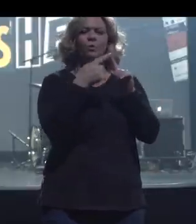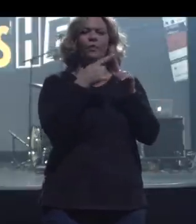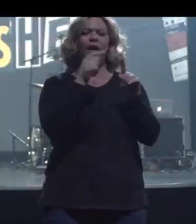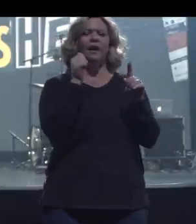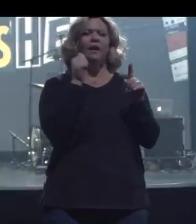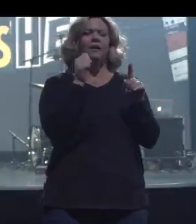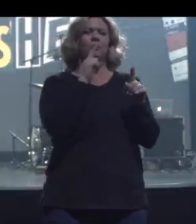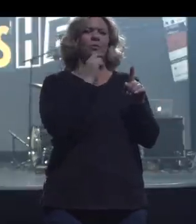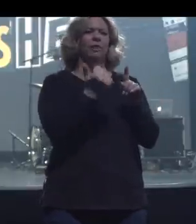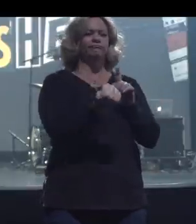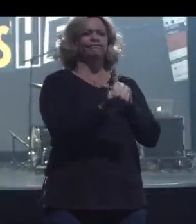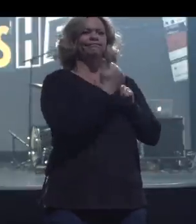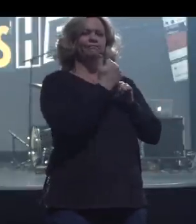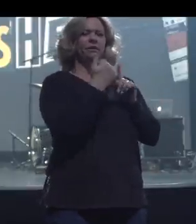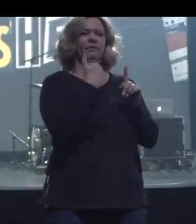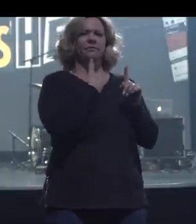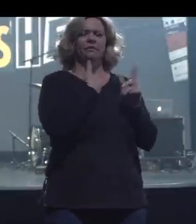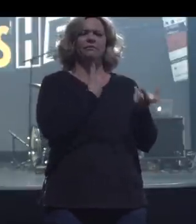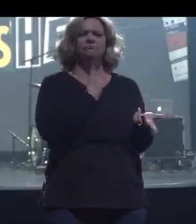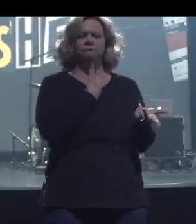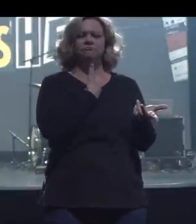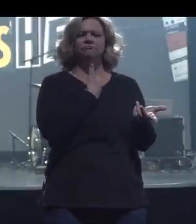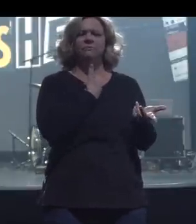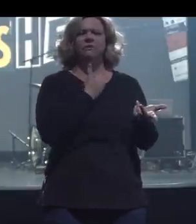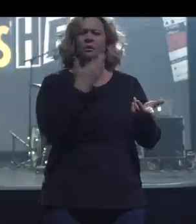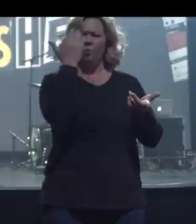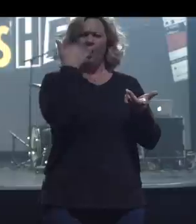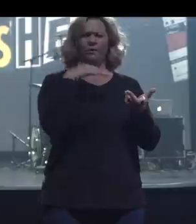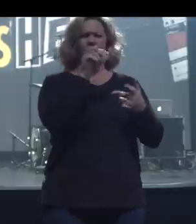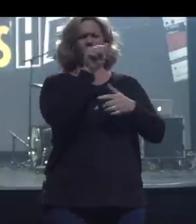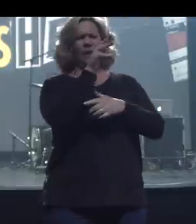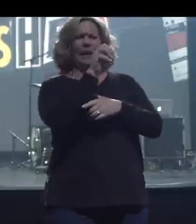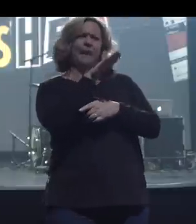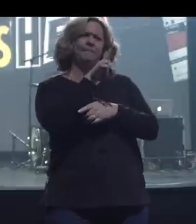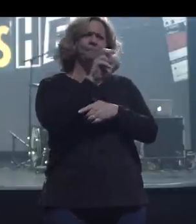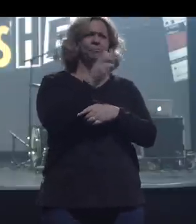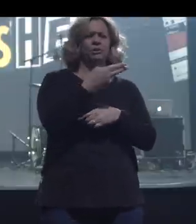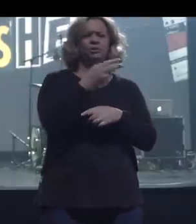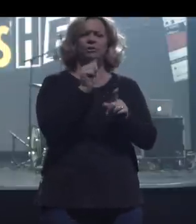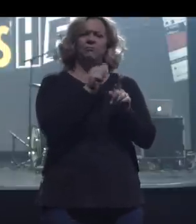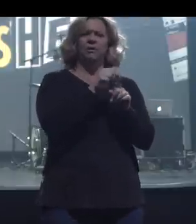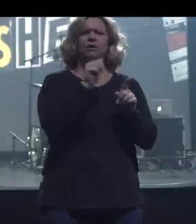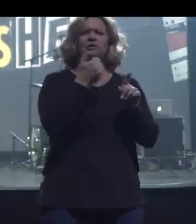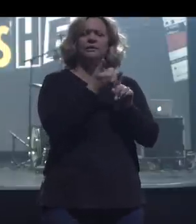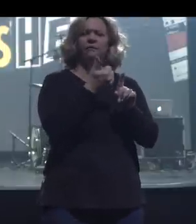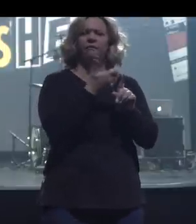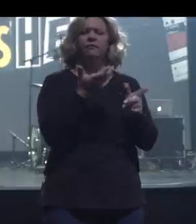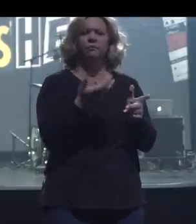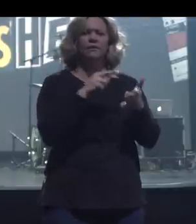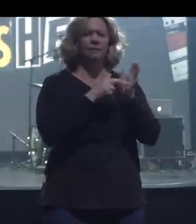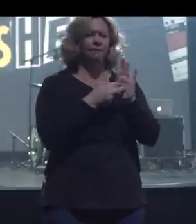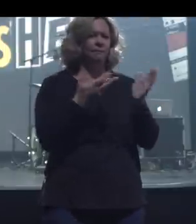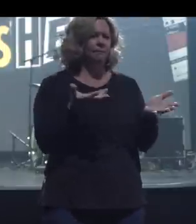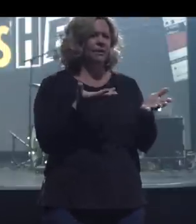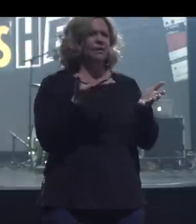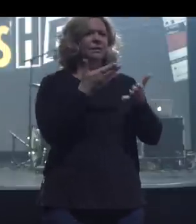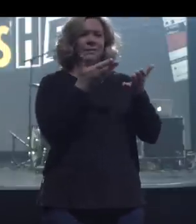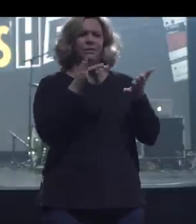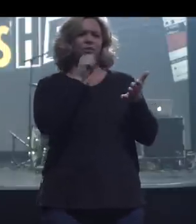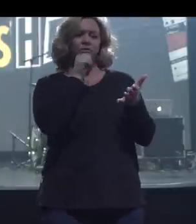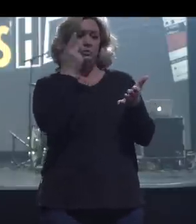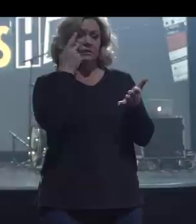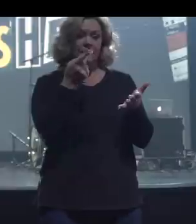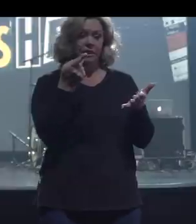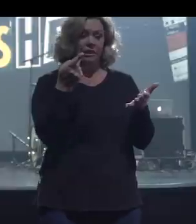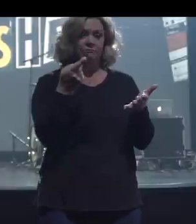ambush themselves. And we're thinking, why would you ambush yourself? Well, remember, an ambush by very nature is something you don't see